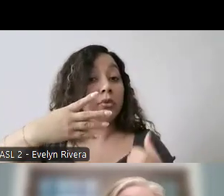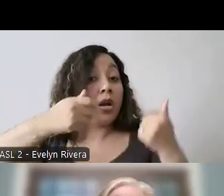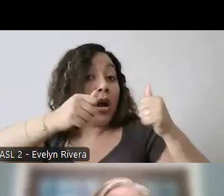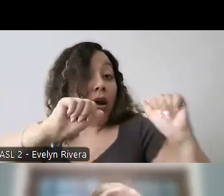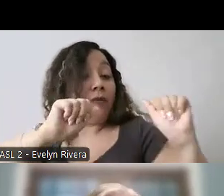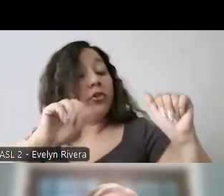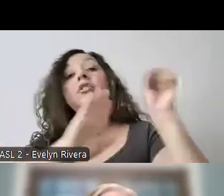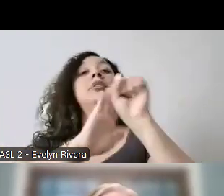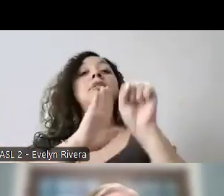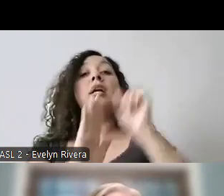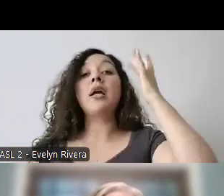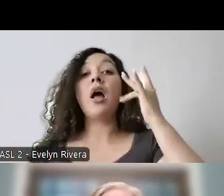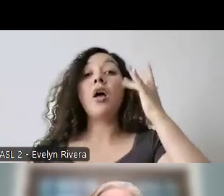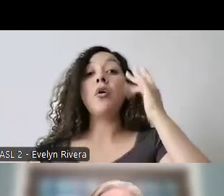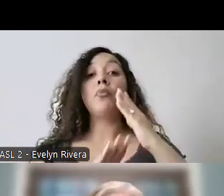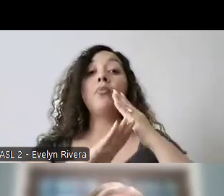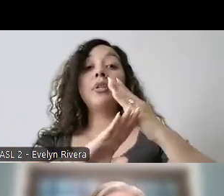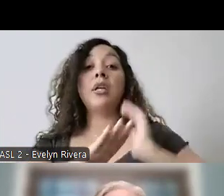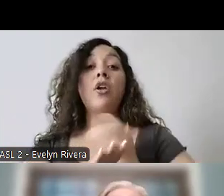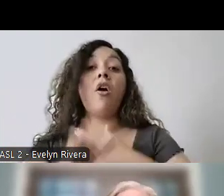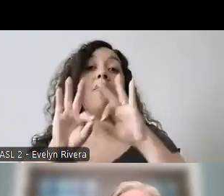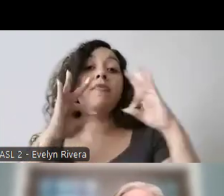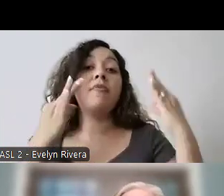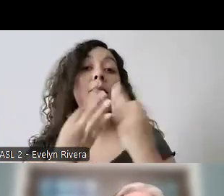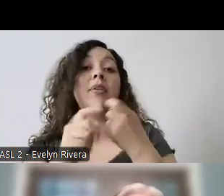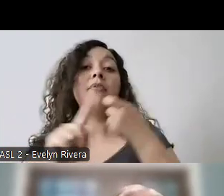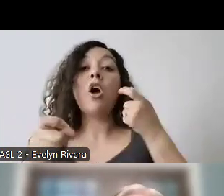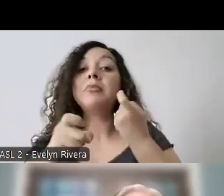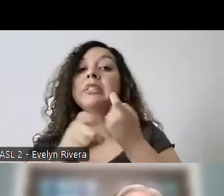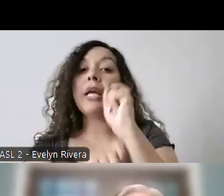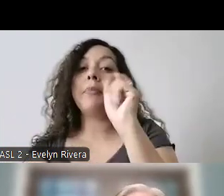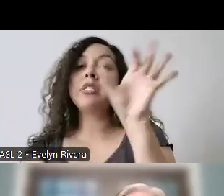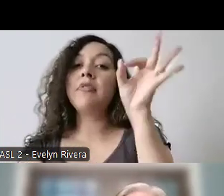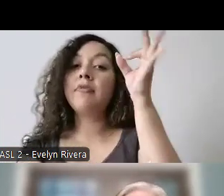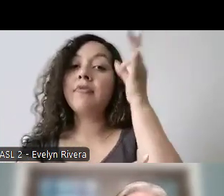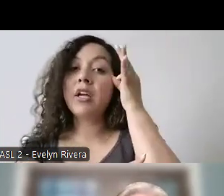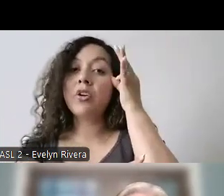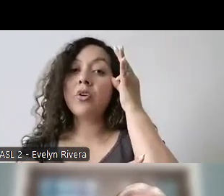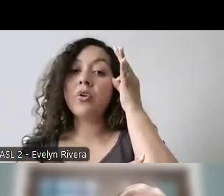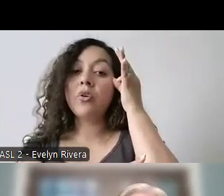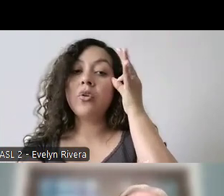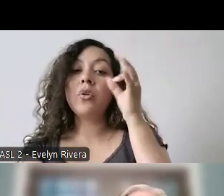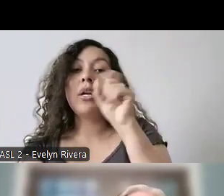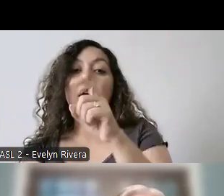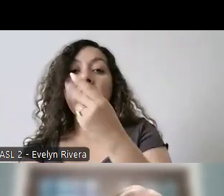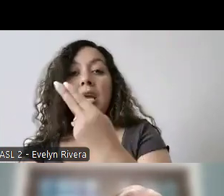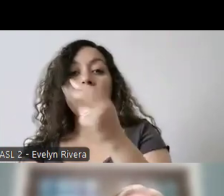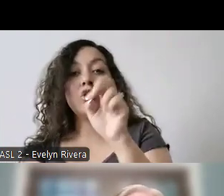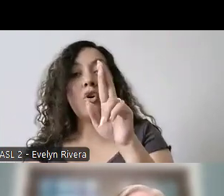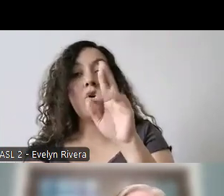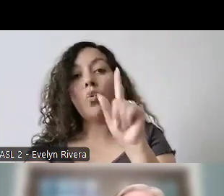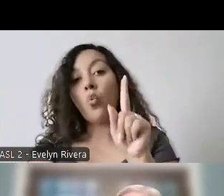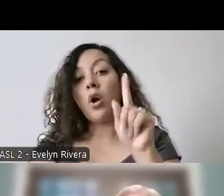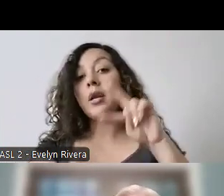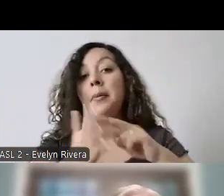try to protect our families from some of the damage from the federal congressional bill HR 1. So they are